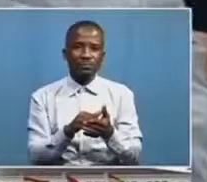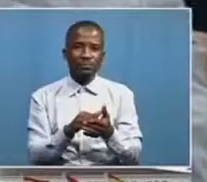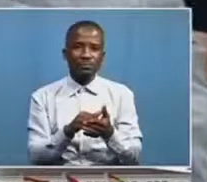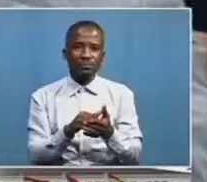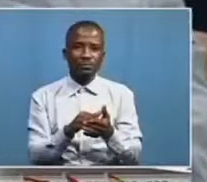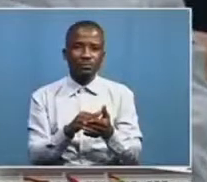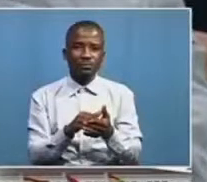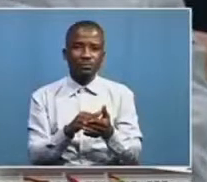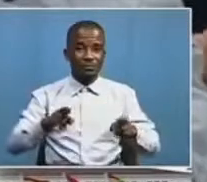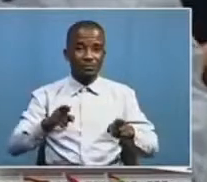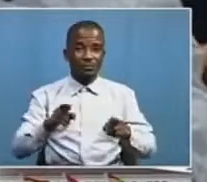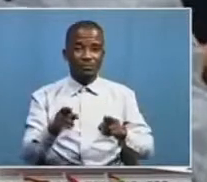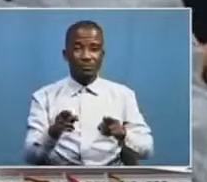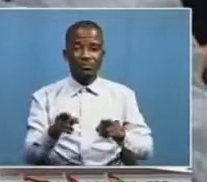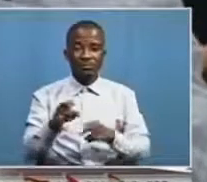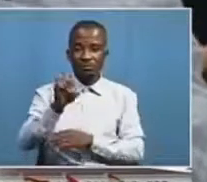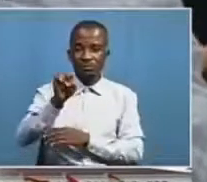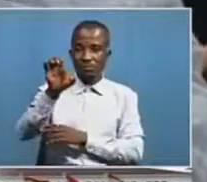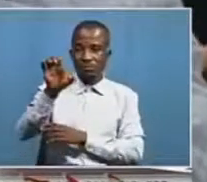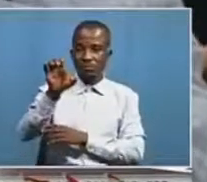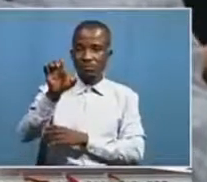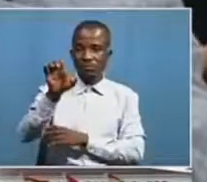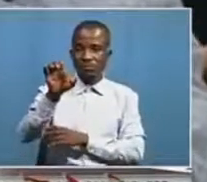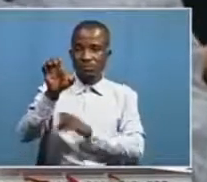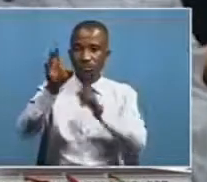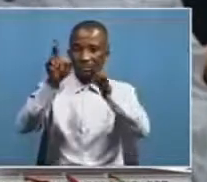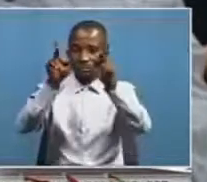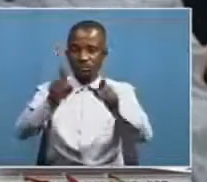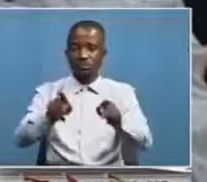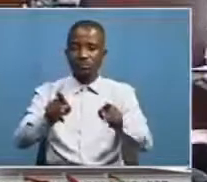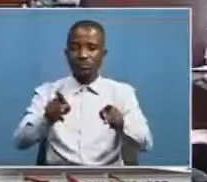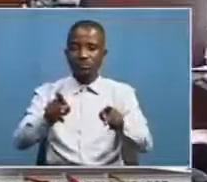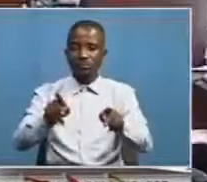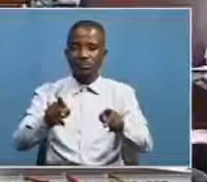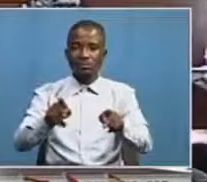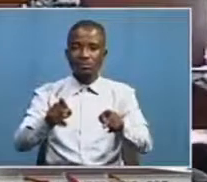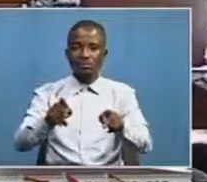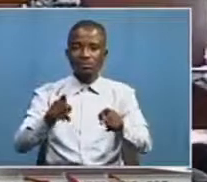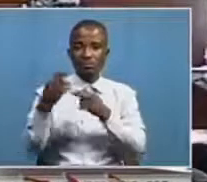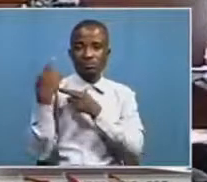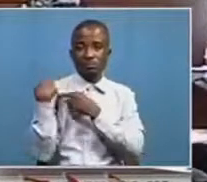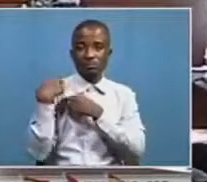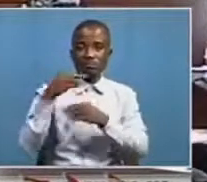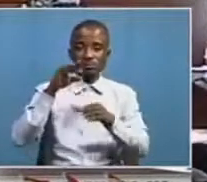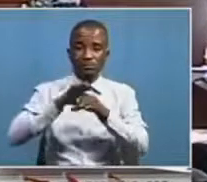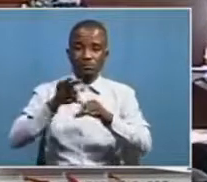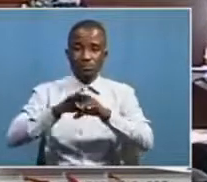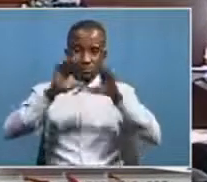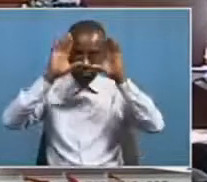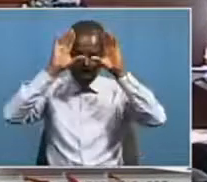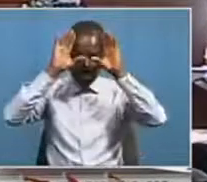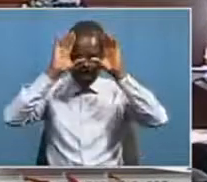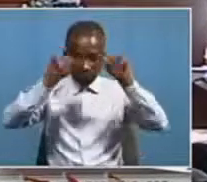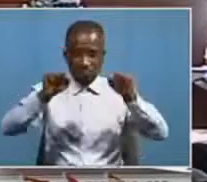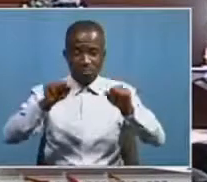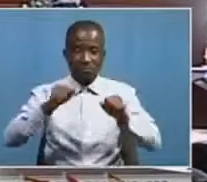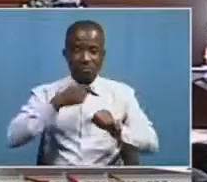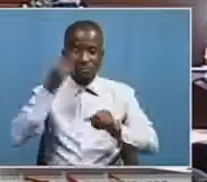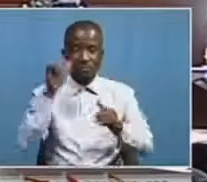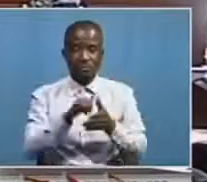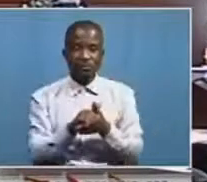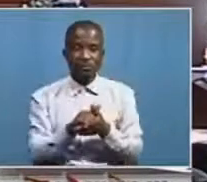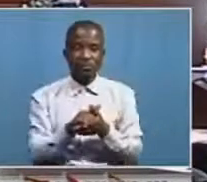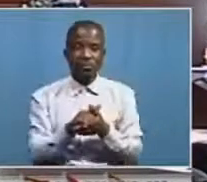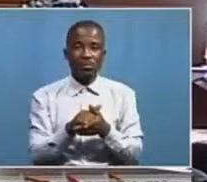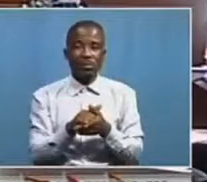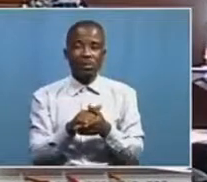results, Mrs. Jane Addo, chairperson of first respondent and returning officer for the presidential election, said, at the end